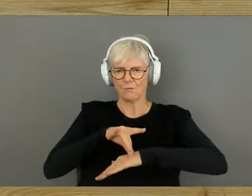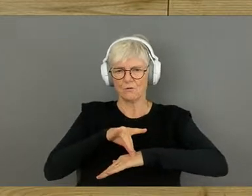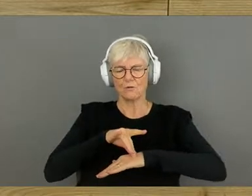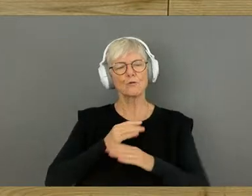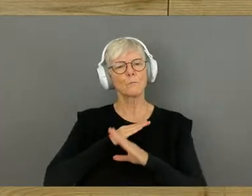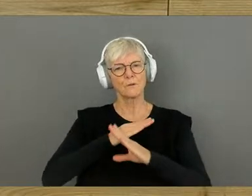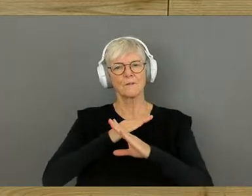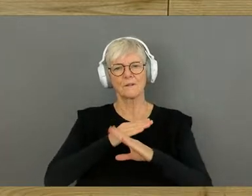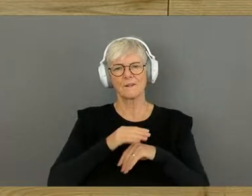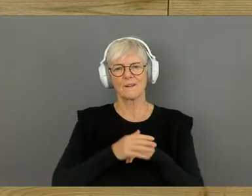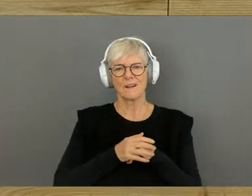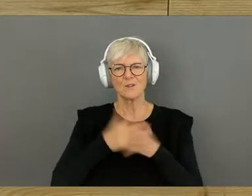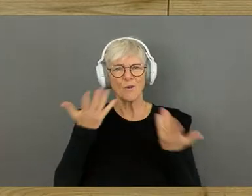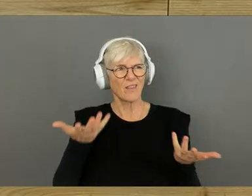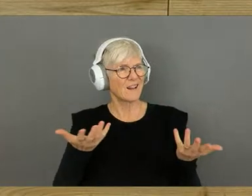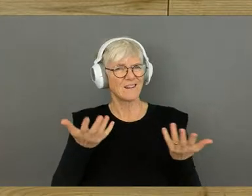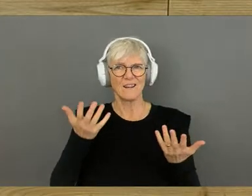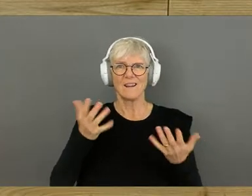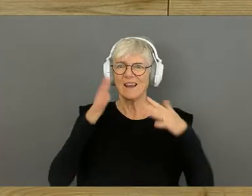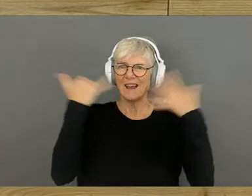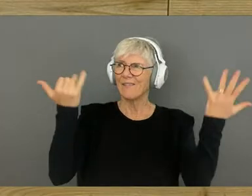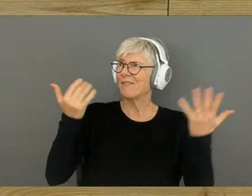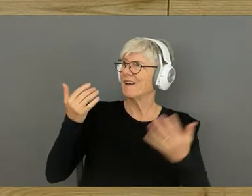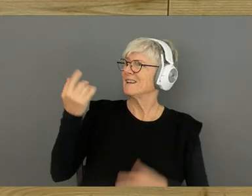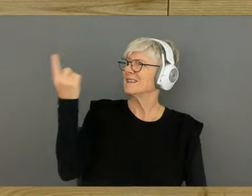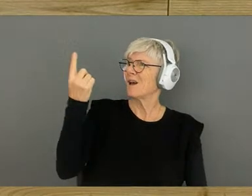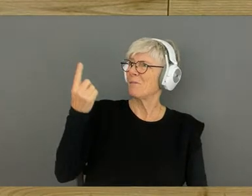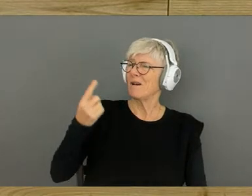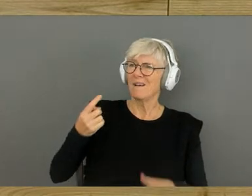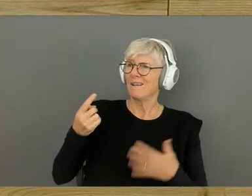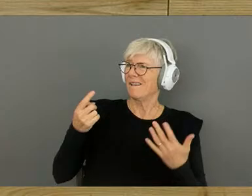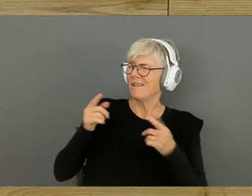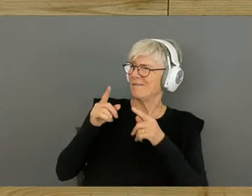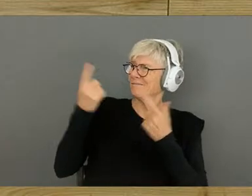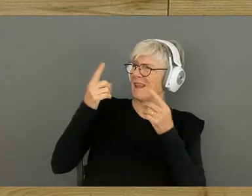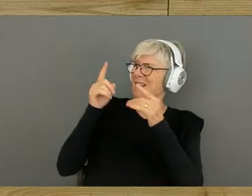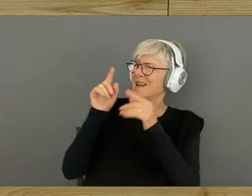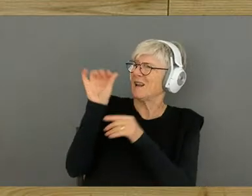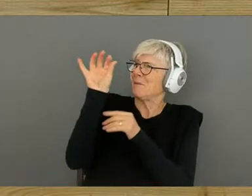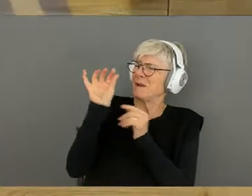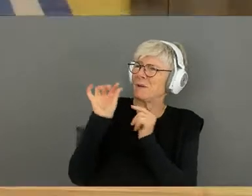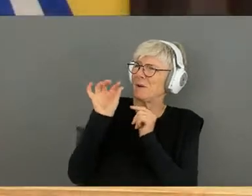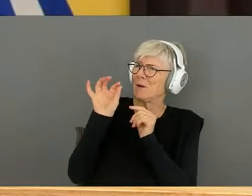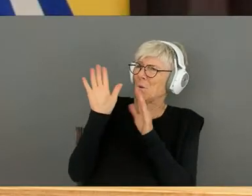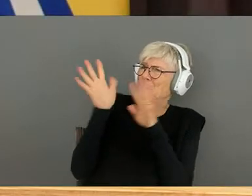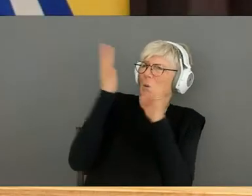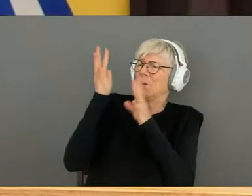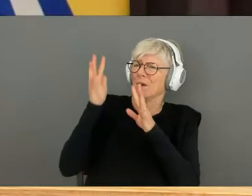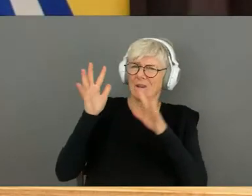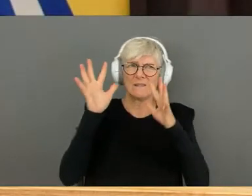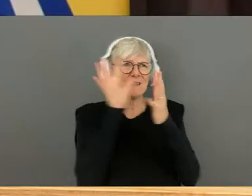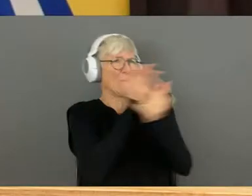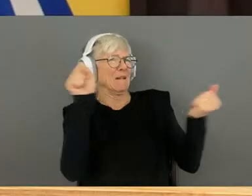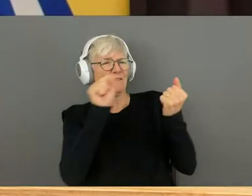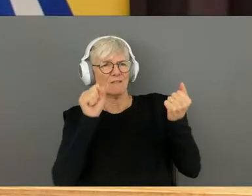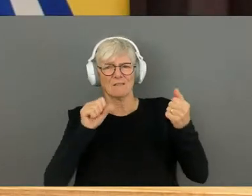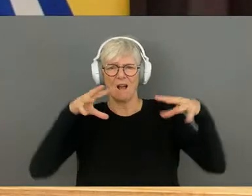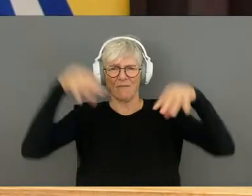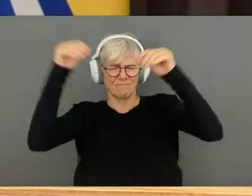flaps its wings in the Amazon, we lose power here. Why is that? Yeah, that's a very good question. We